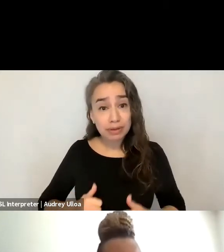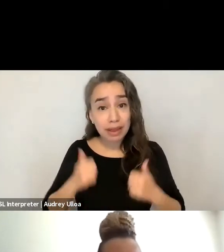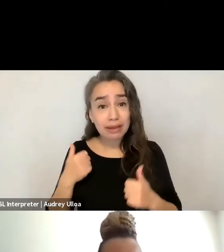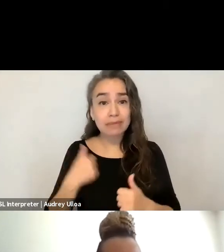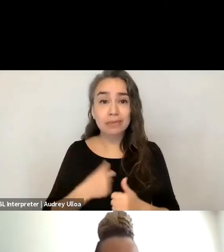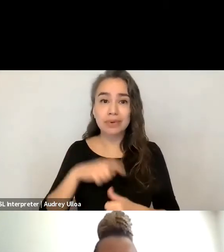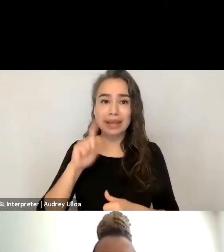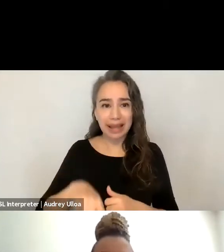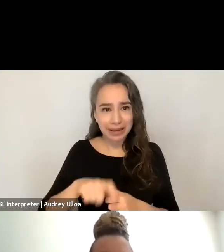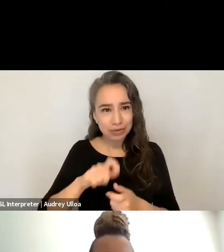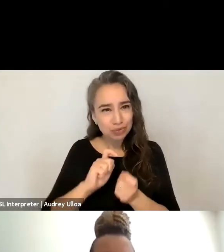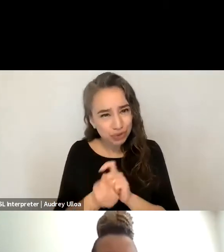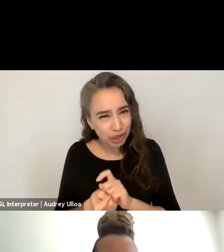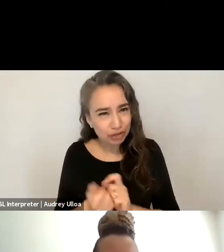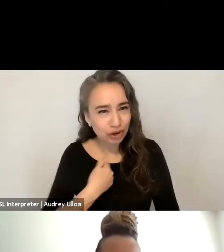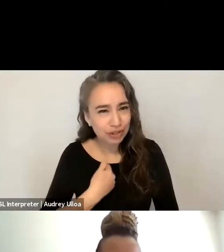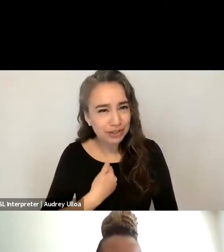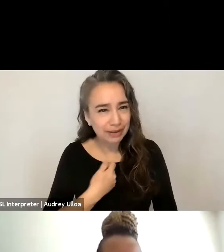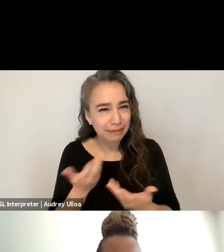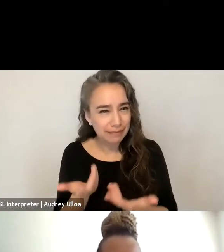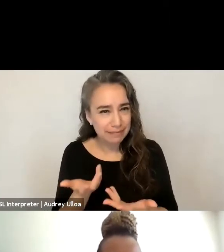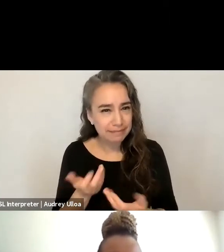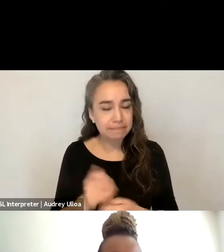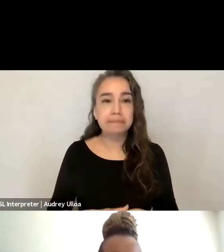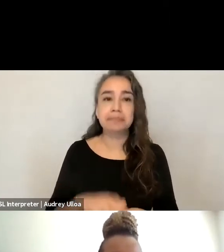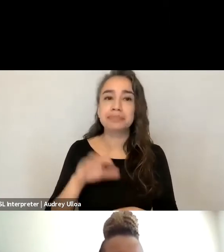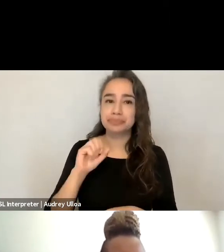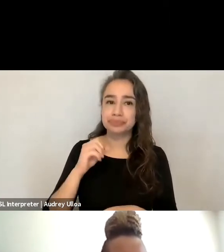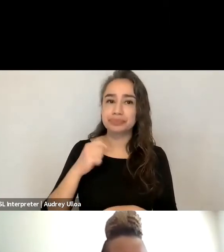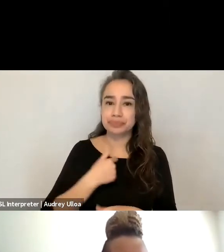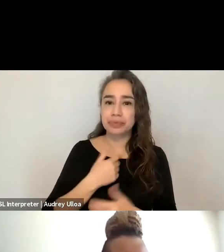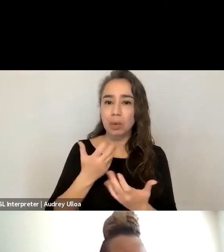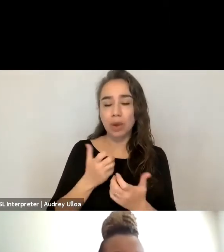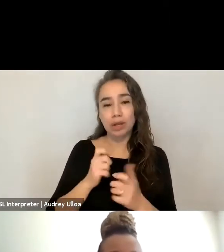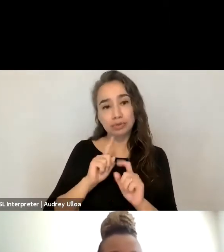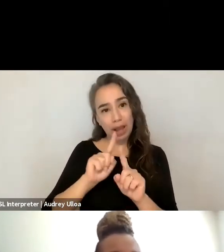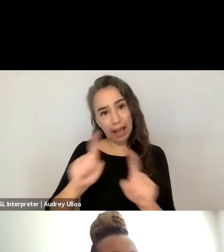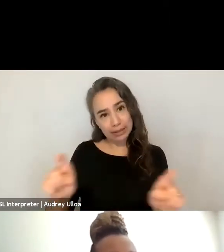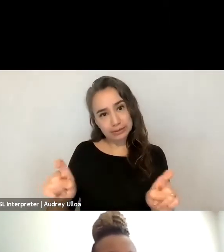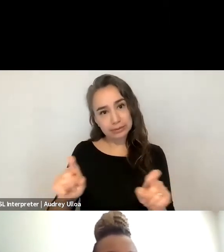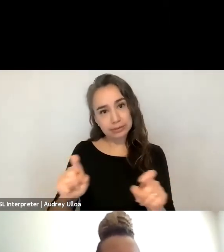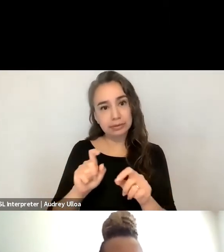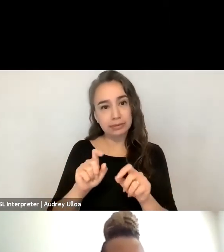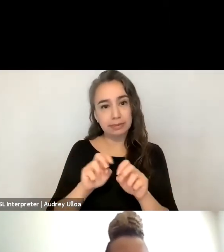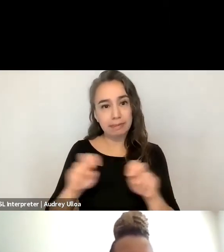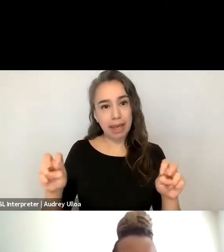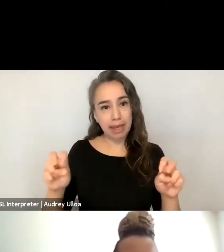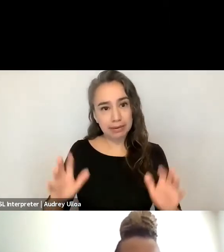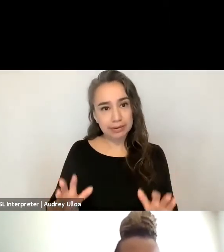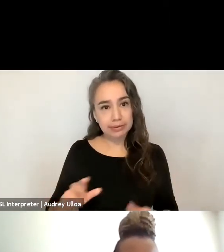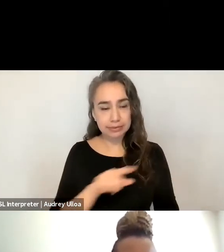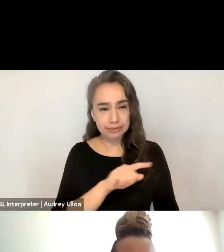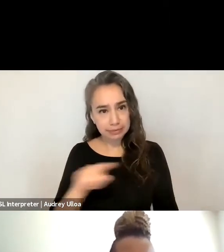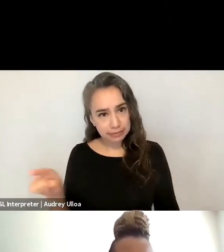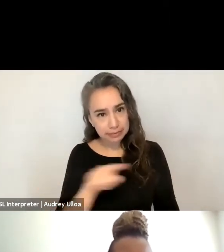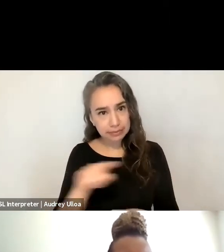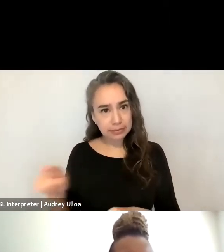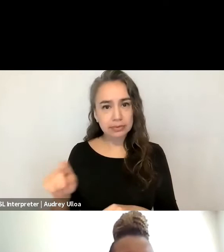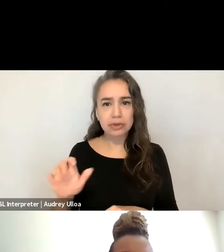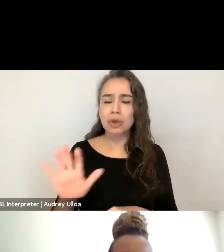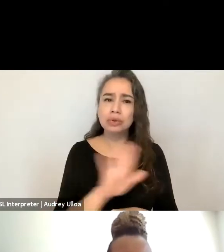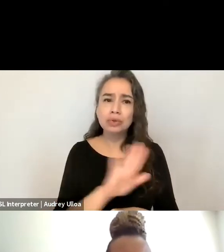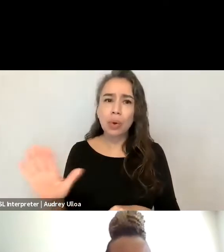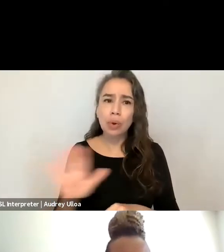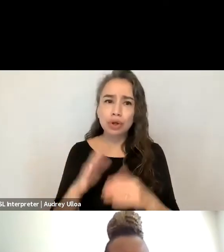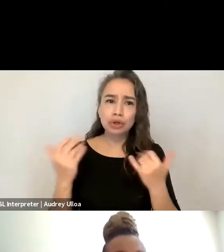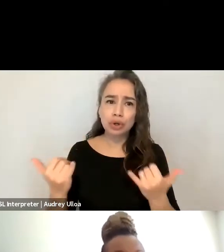We've had to make that pivot. So what I'd like to pose to the panelists is, how has your current programming, how does